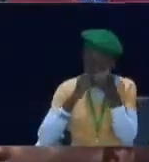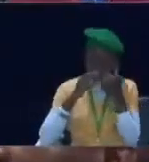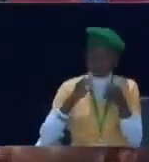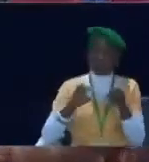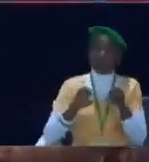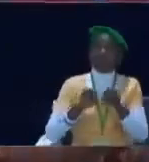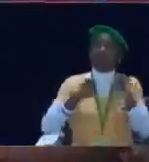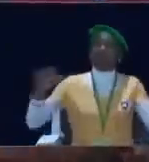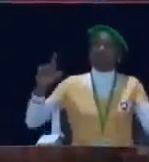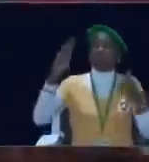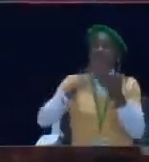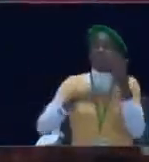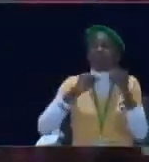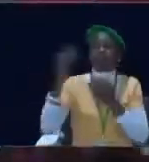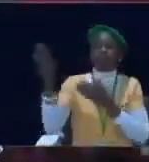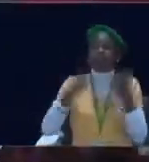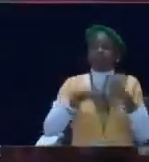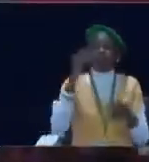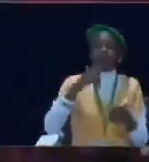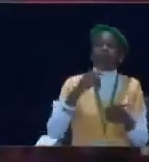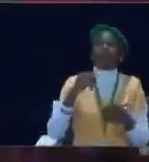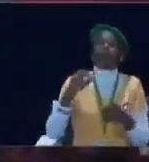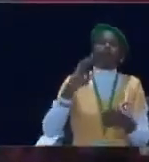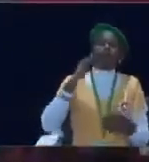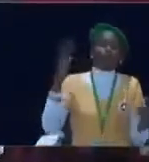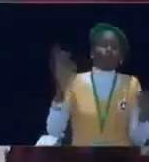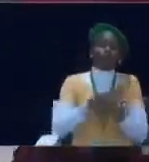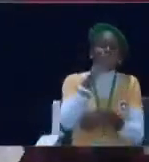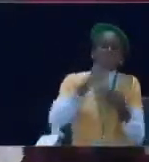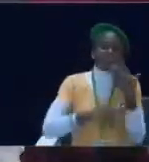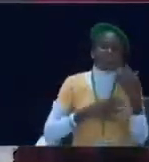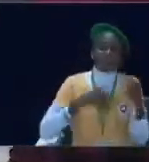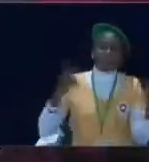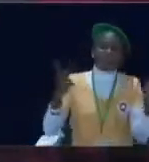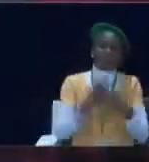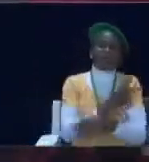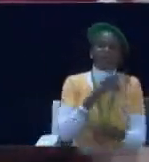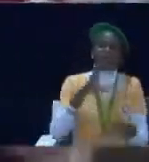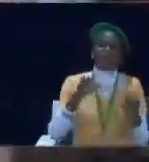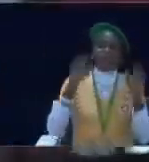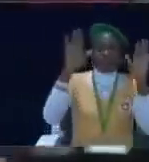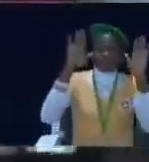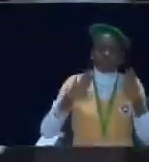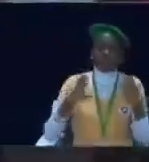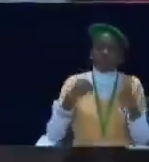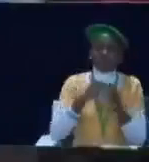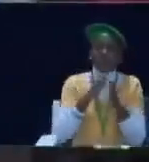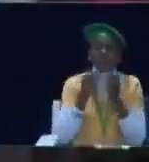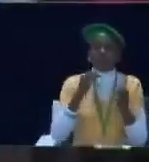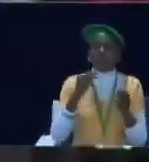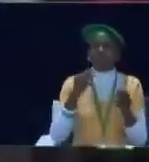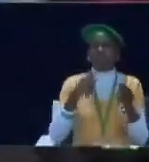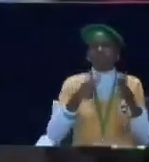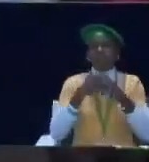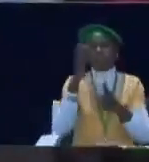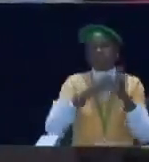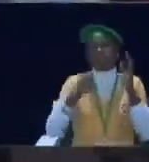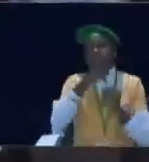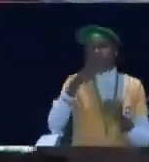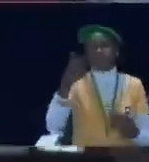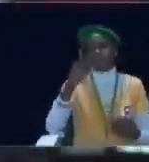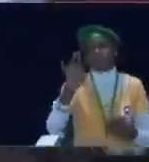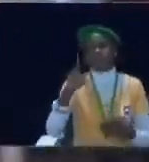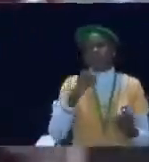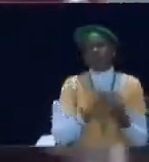Enlargement can also bring about fruitfulness and multiplication. No wonder God said in the book of Genesis chapter 1 verse 28, he